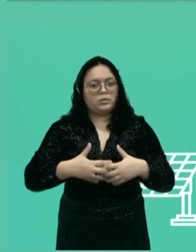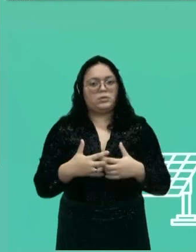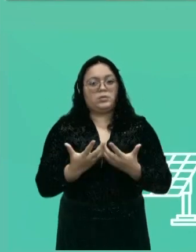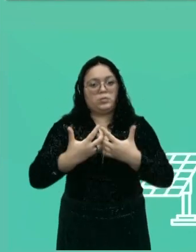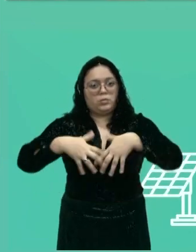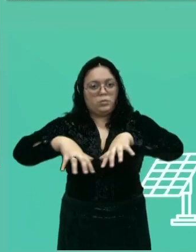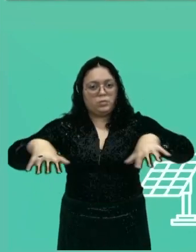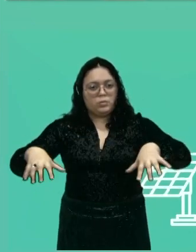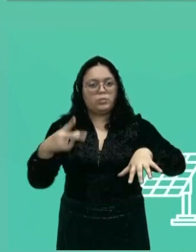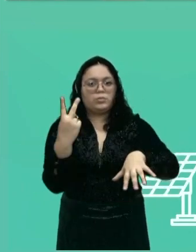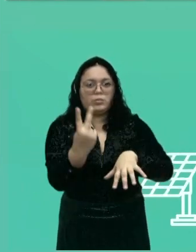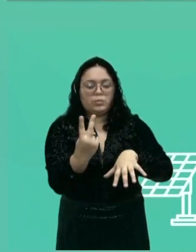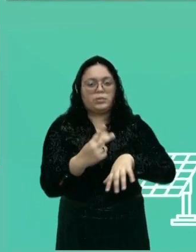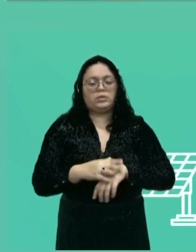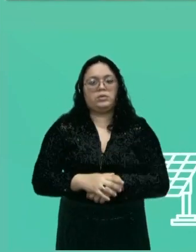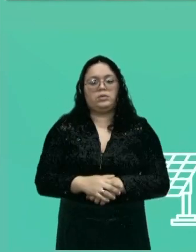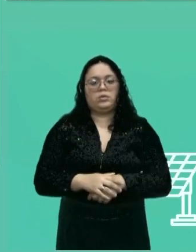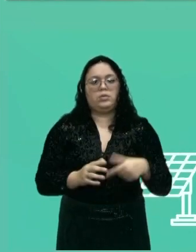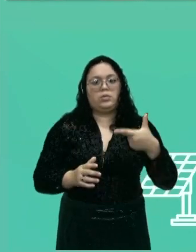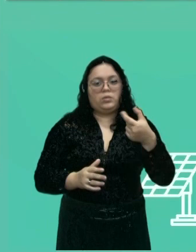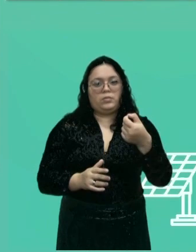in 2024.